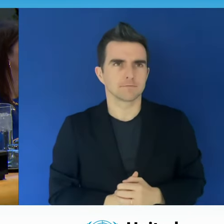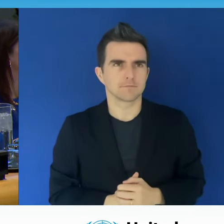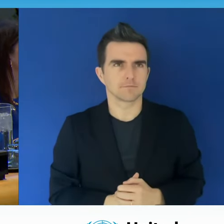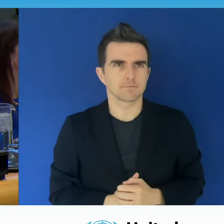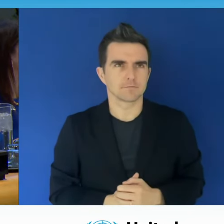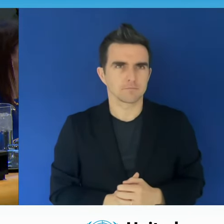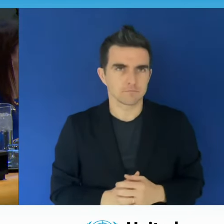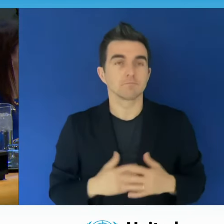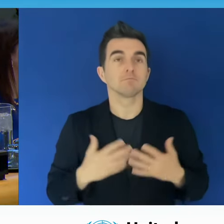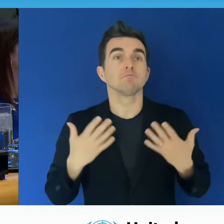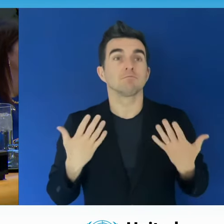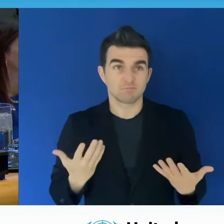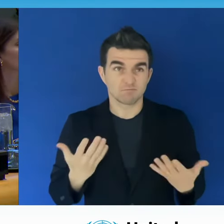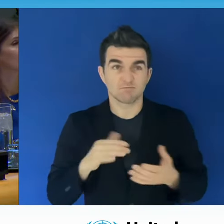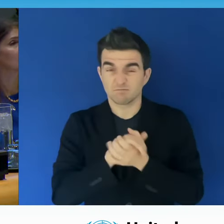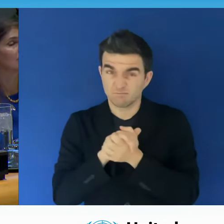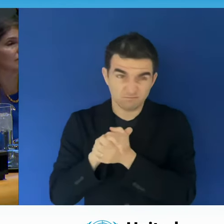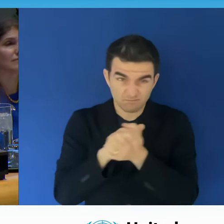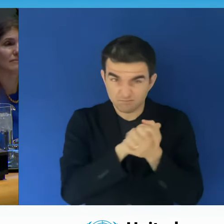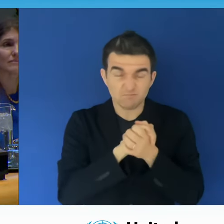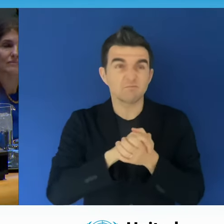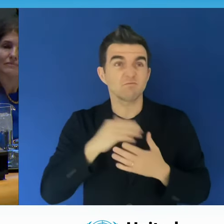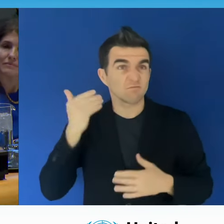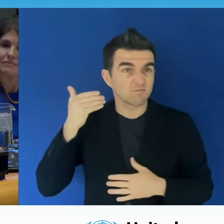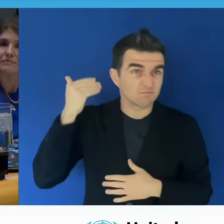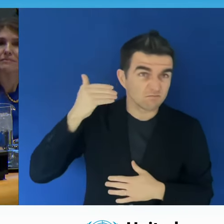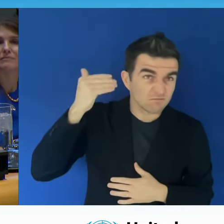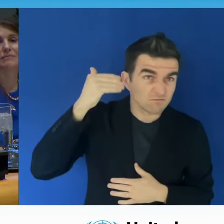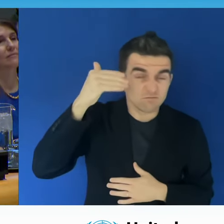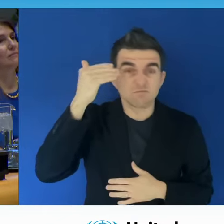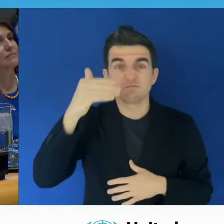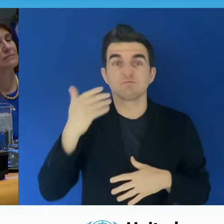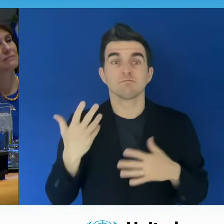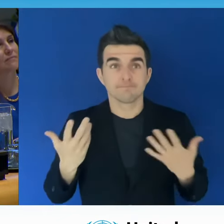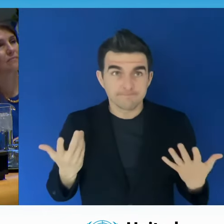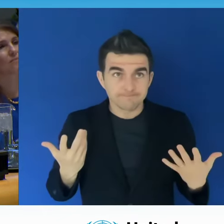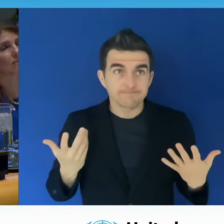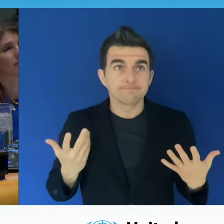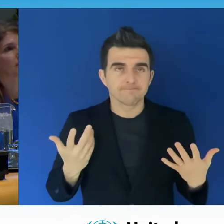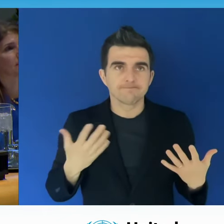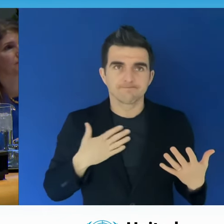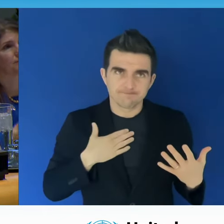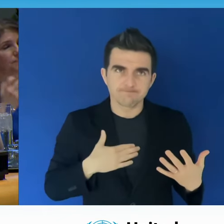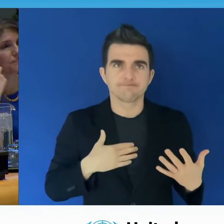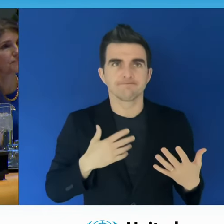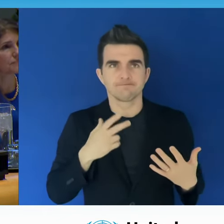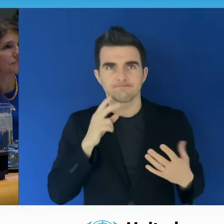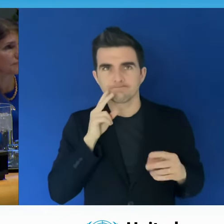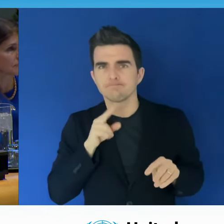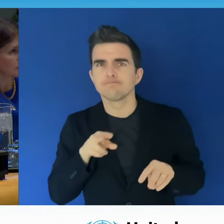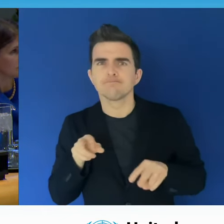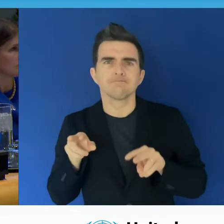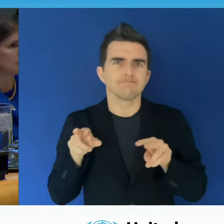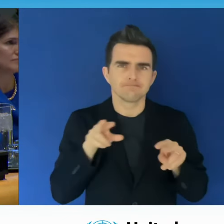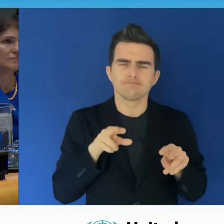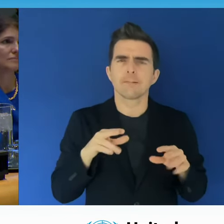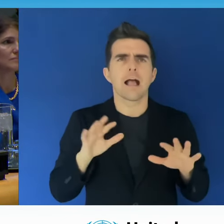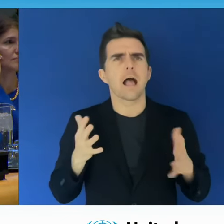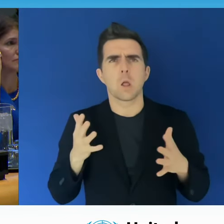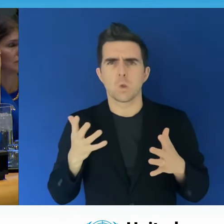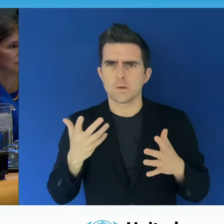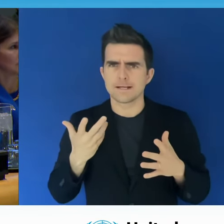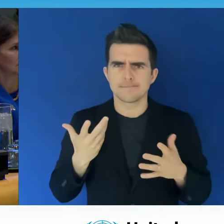multilateralism. We have already put forward a number of concrete ideas on strengthening youth engagement for member states to